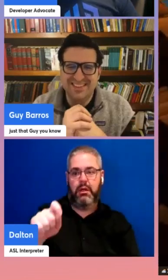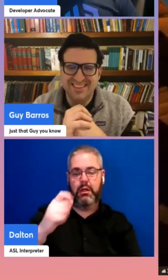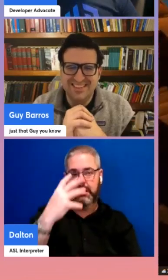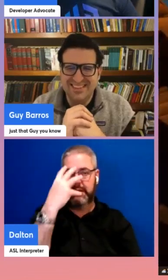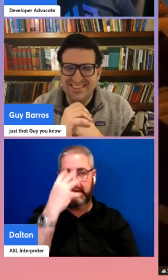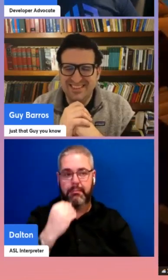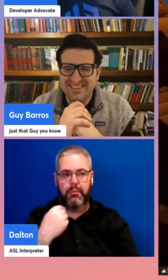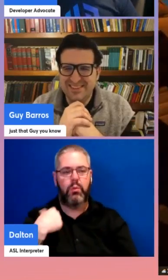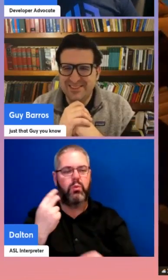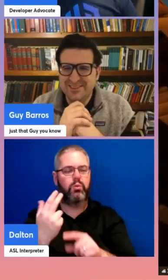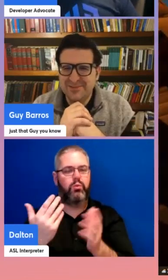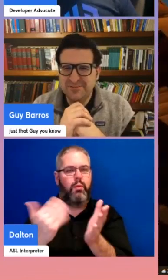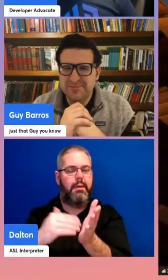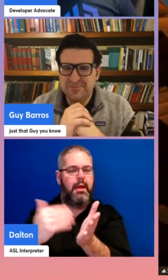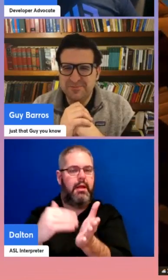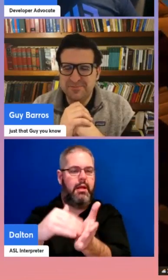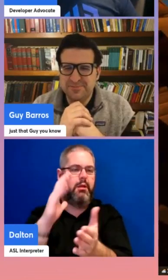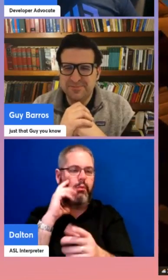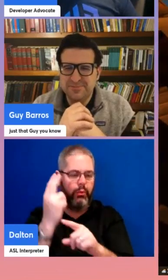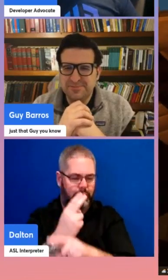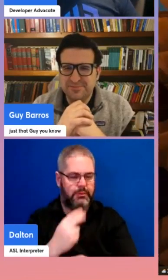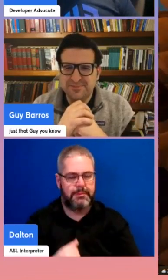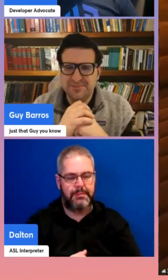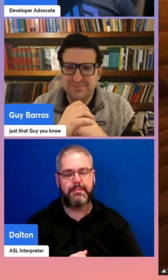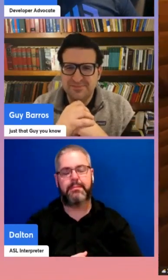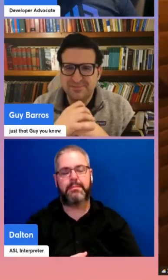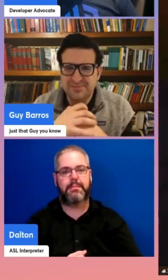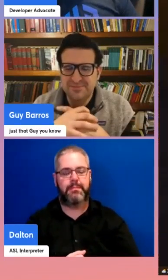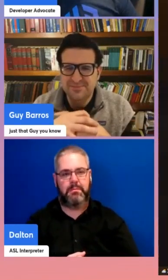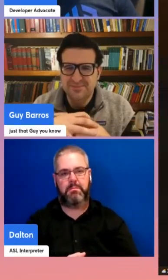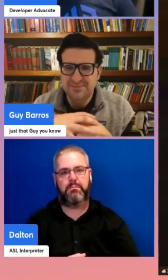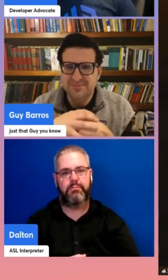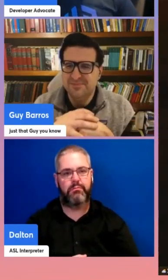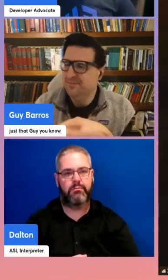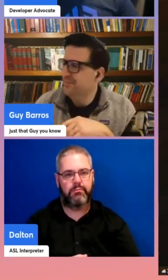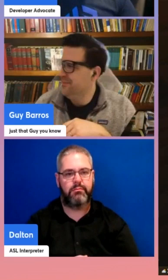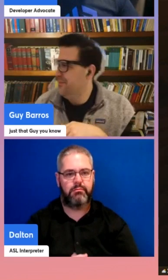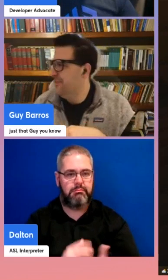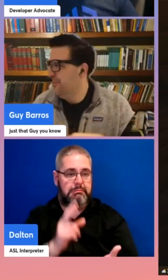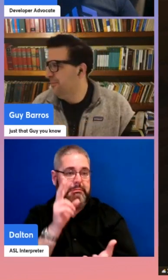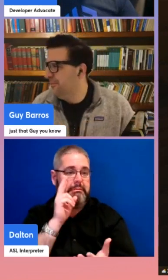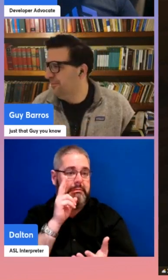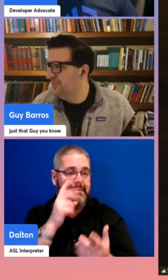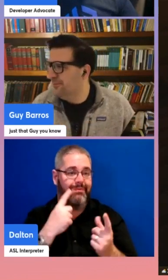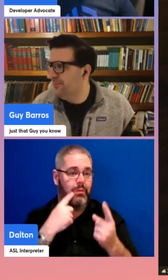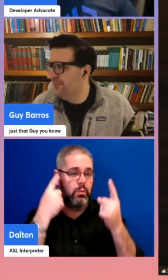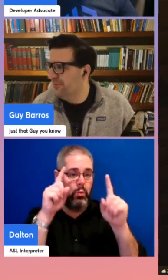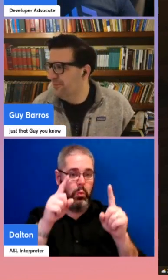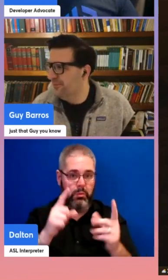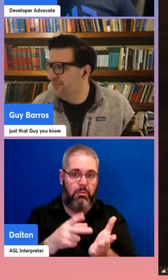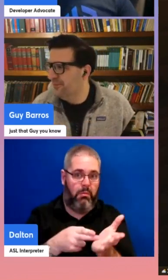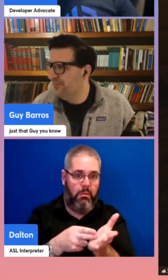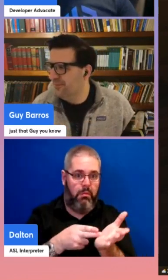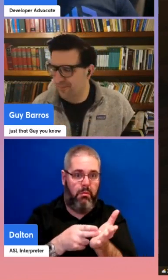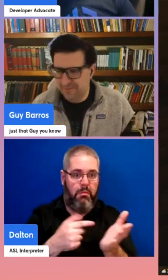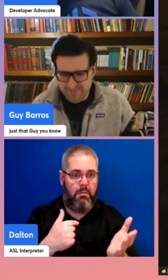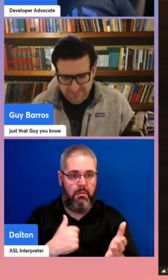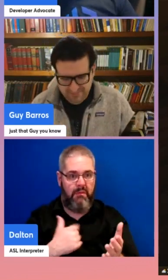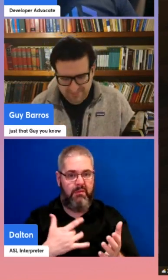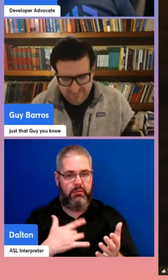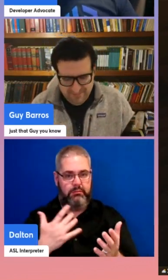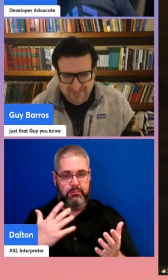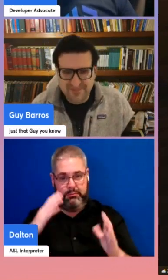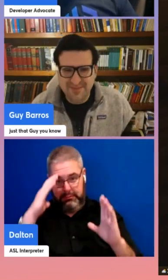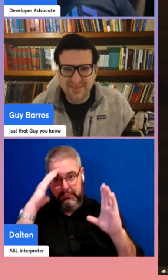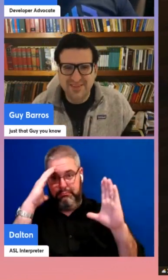repeater. Anyway, let's see if this works. And I'll be honest with you, I have incredibly low